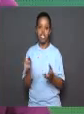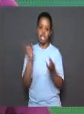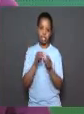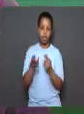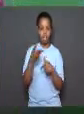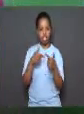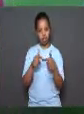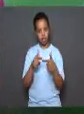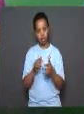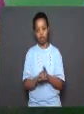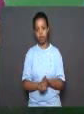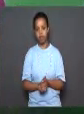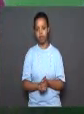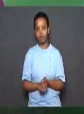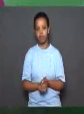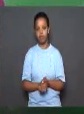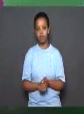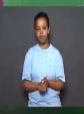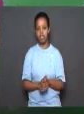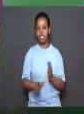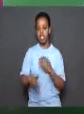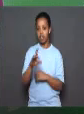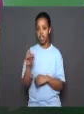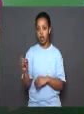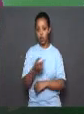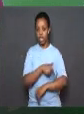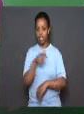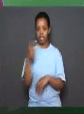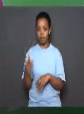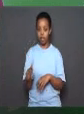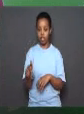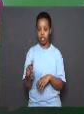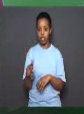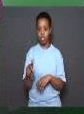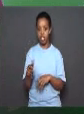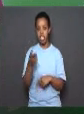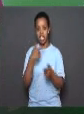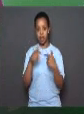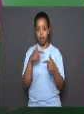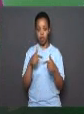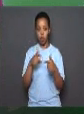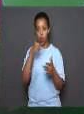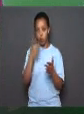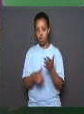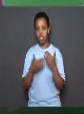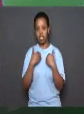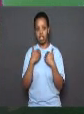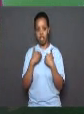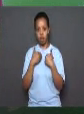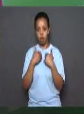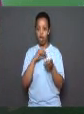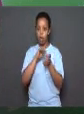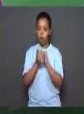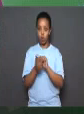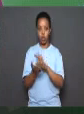increase. If the higher temperature causes significant